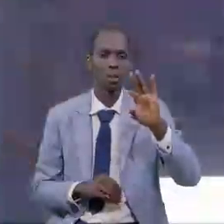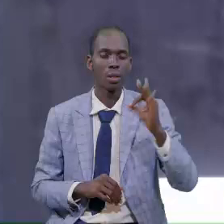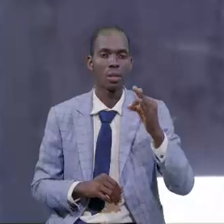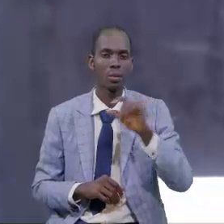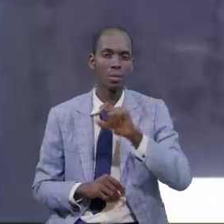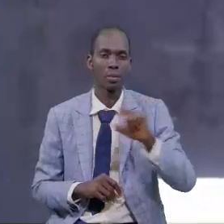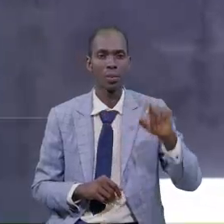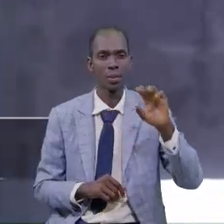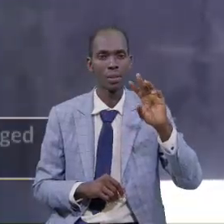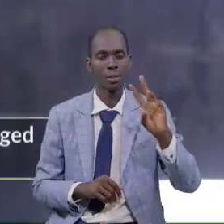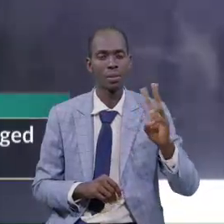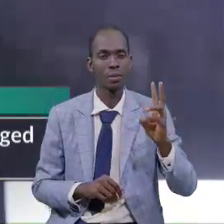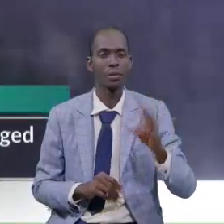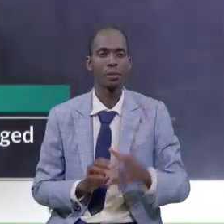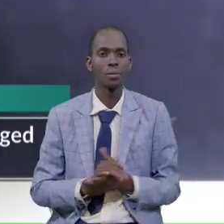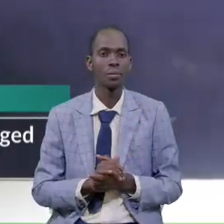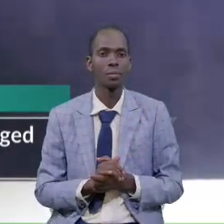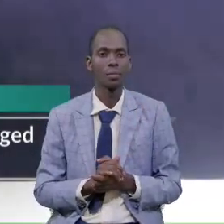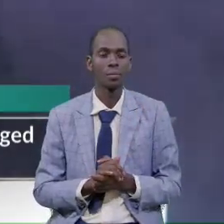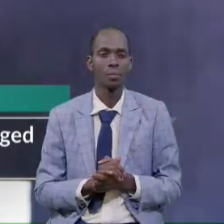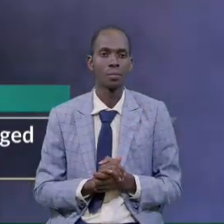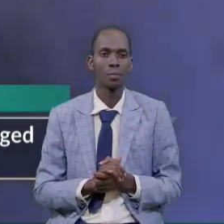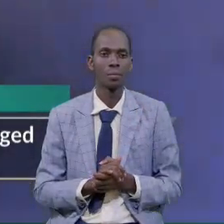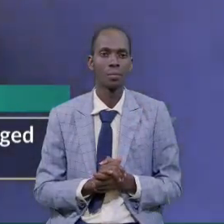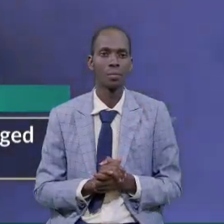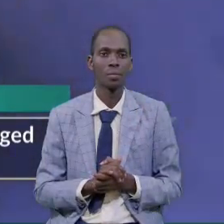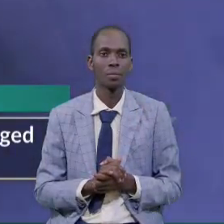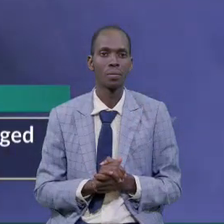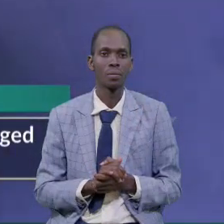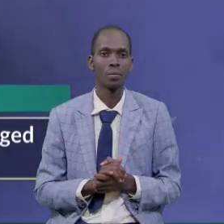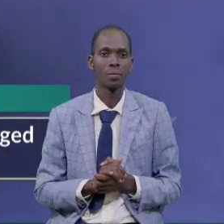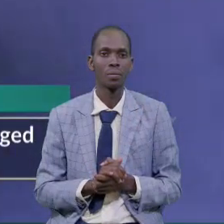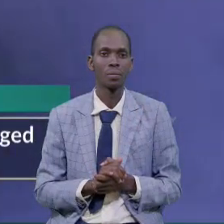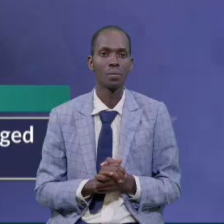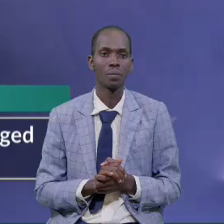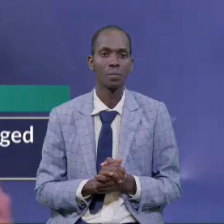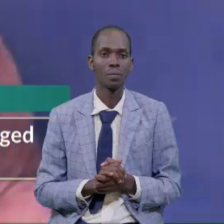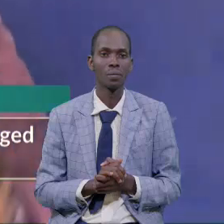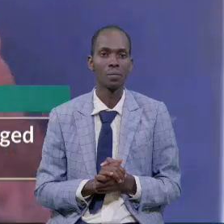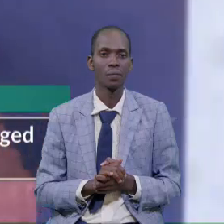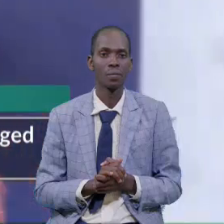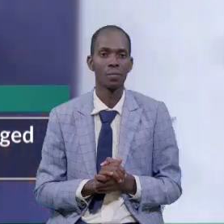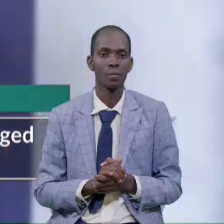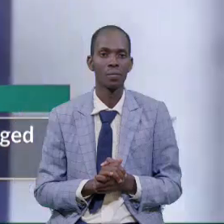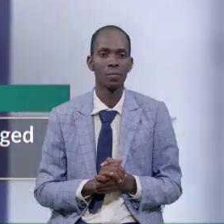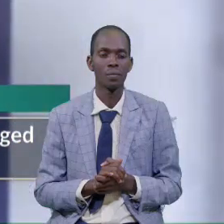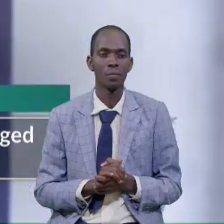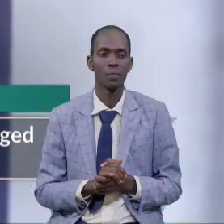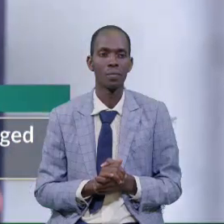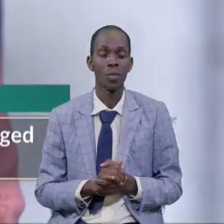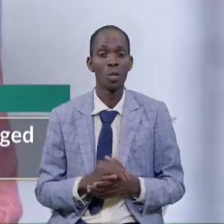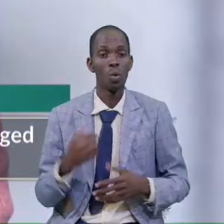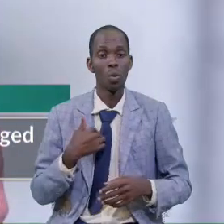chapter 9. Reading from verse 6. We're told,